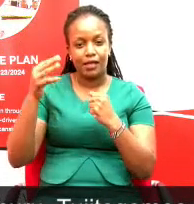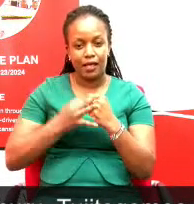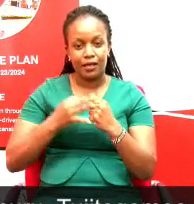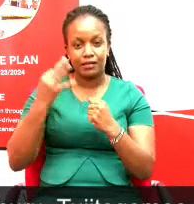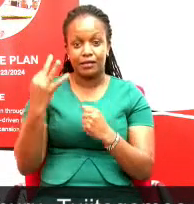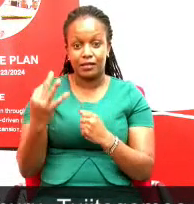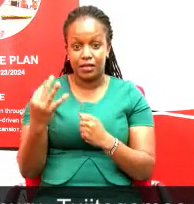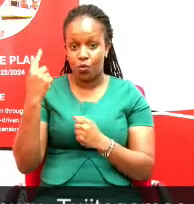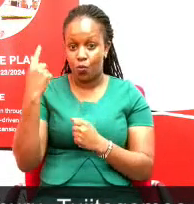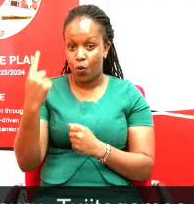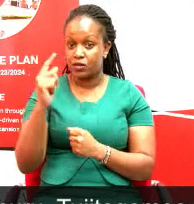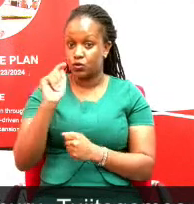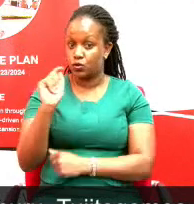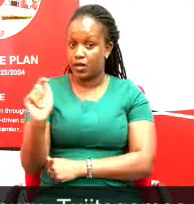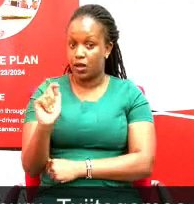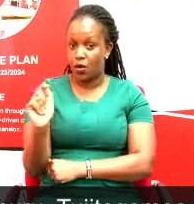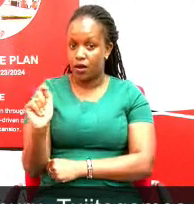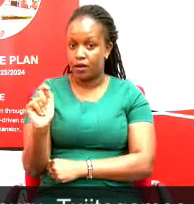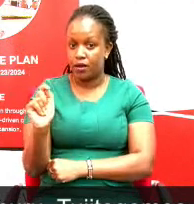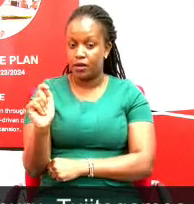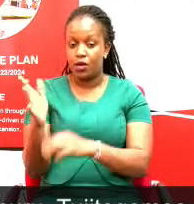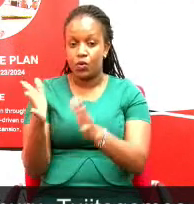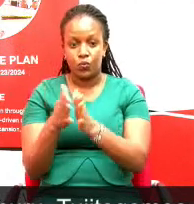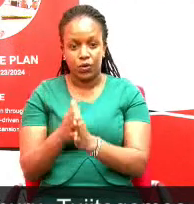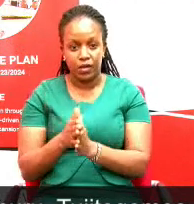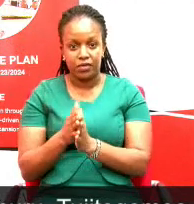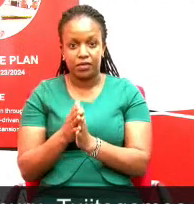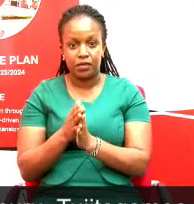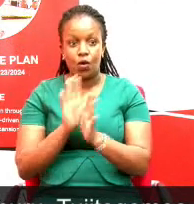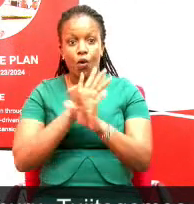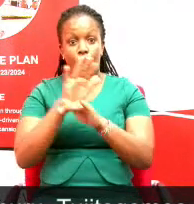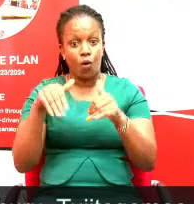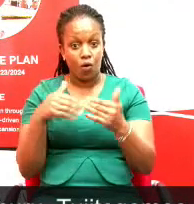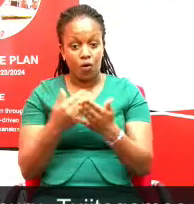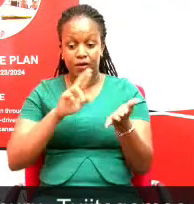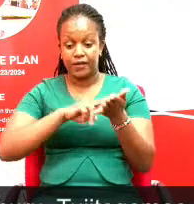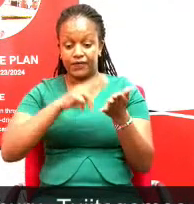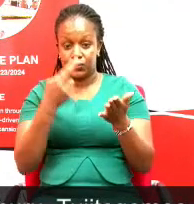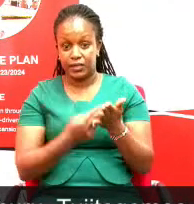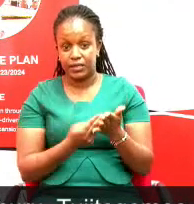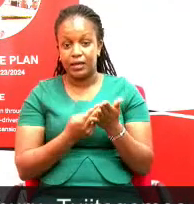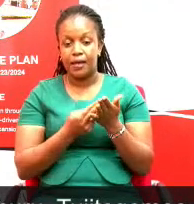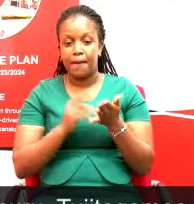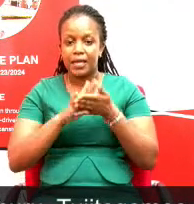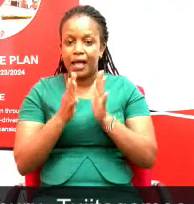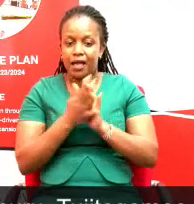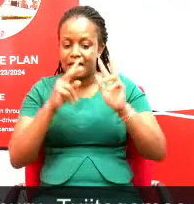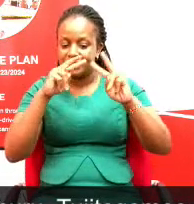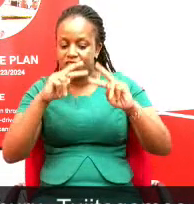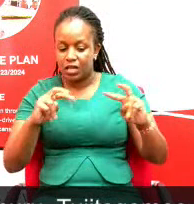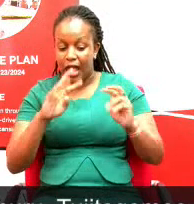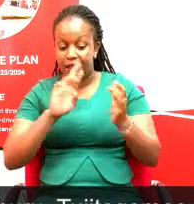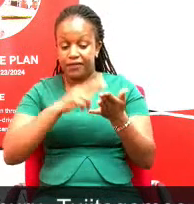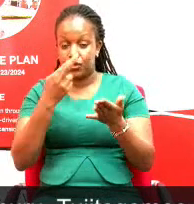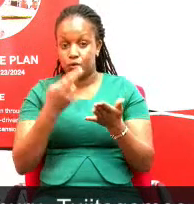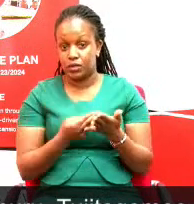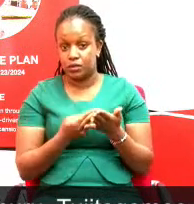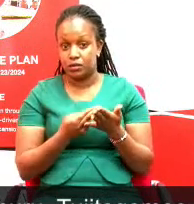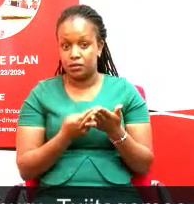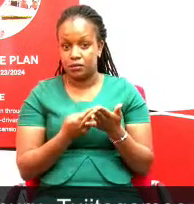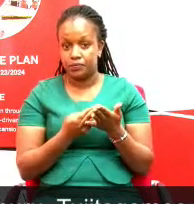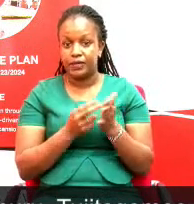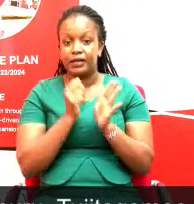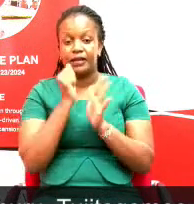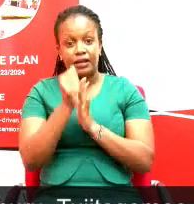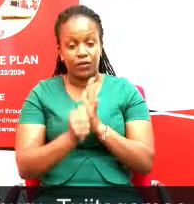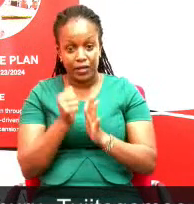6.831 trillion, with the core revenues being exchequer revenues, railway